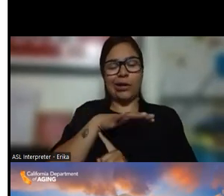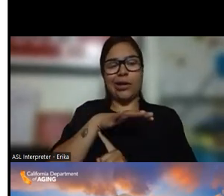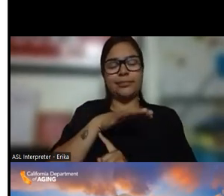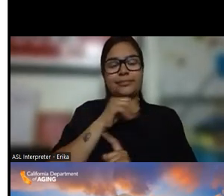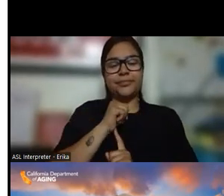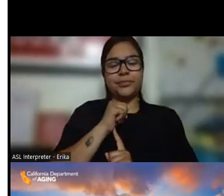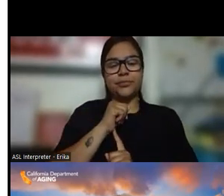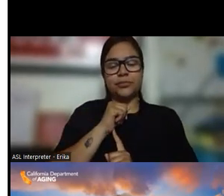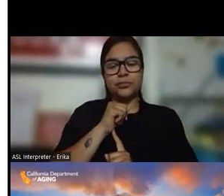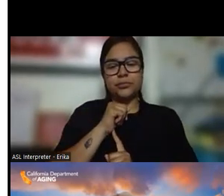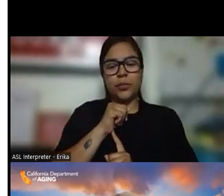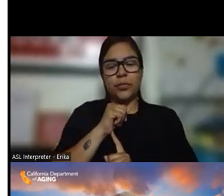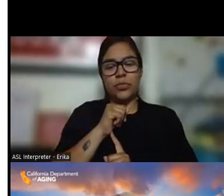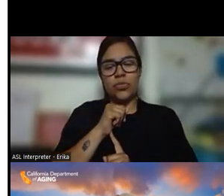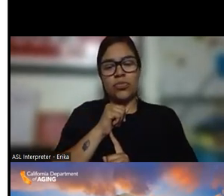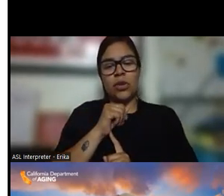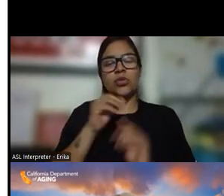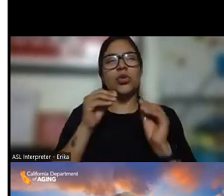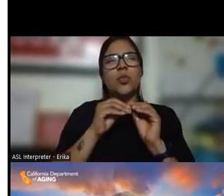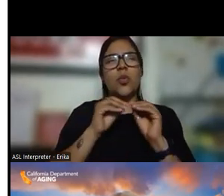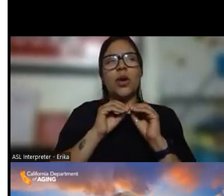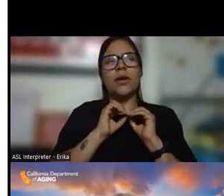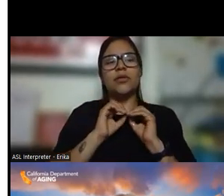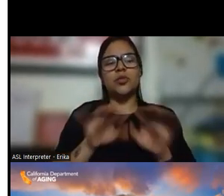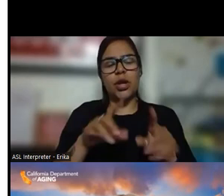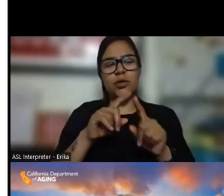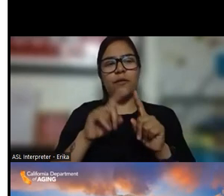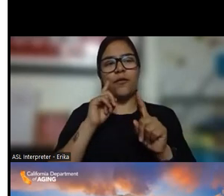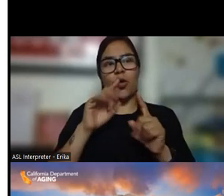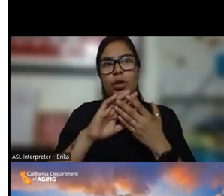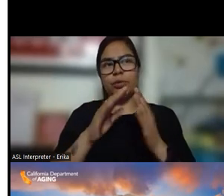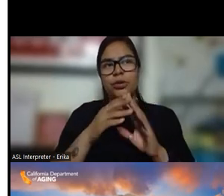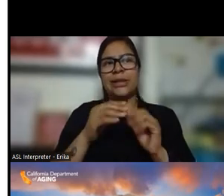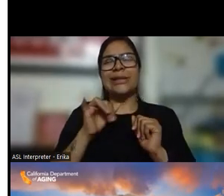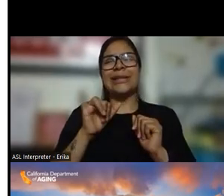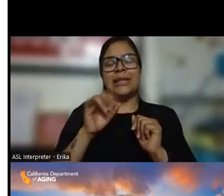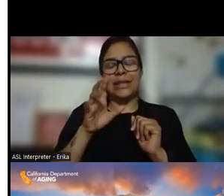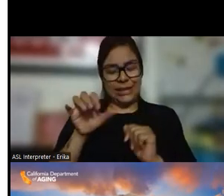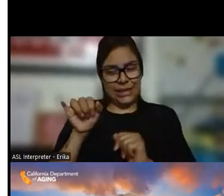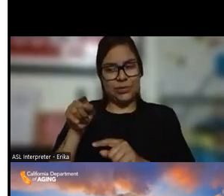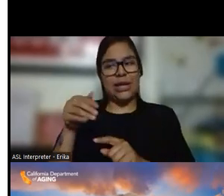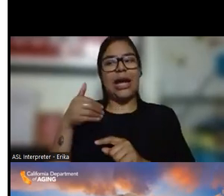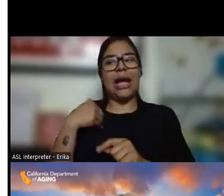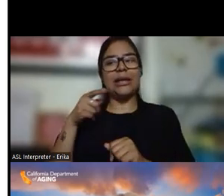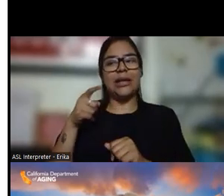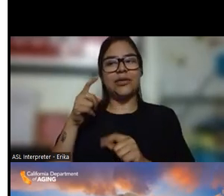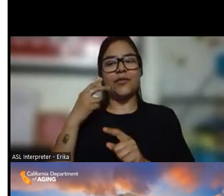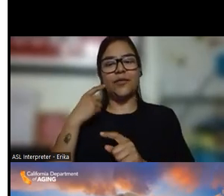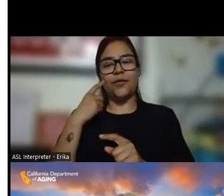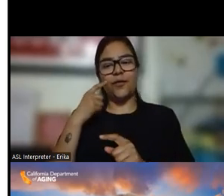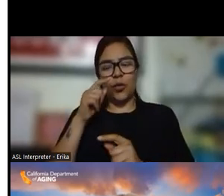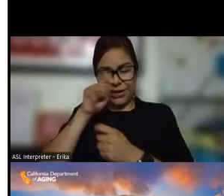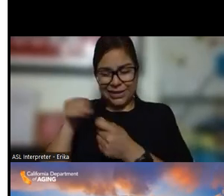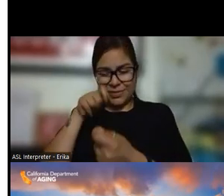to do that outreach to communities who have been long overlooked. And we did receive some applications that were quite focused on reaching out to